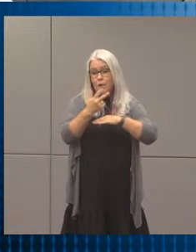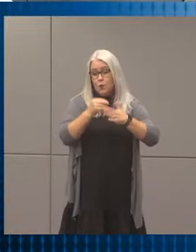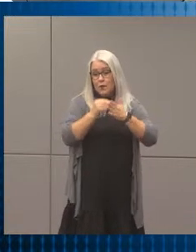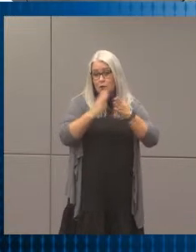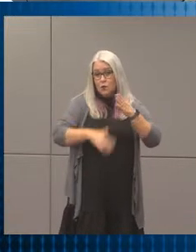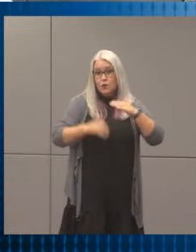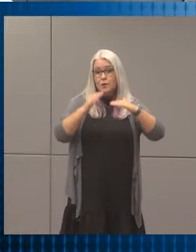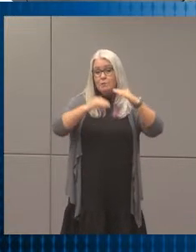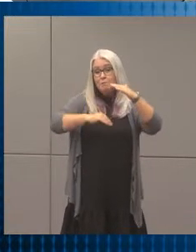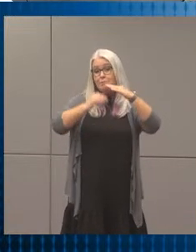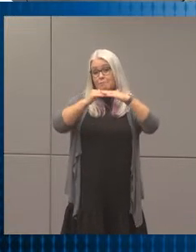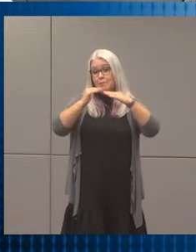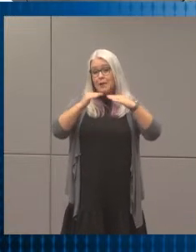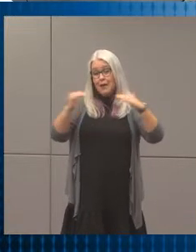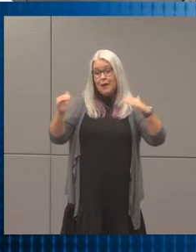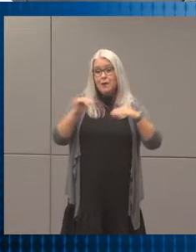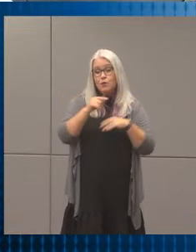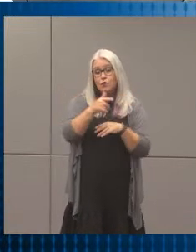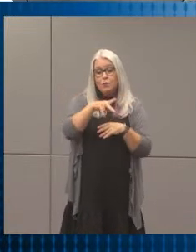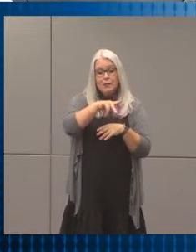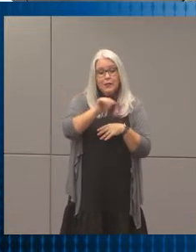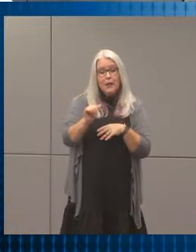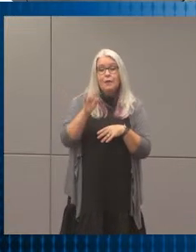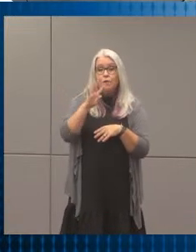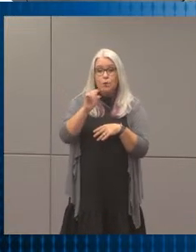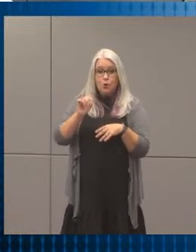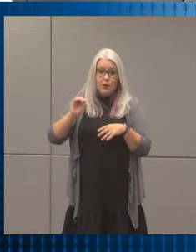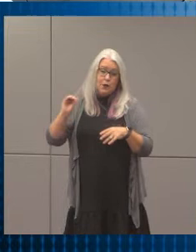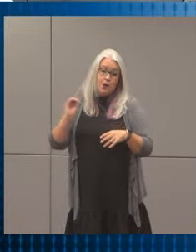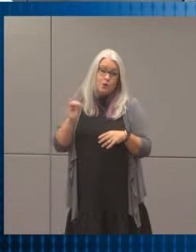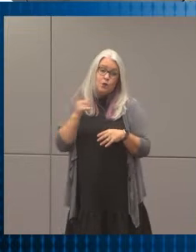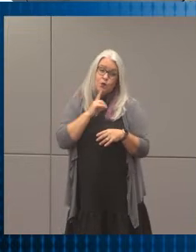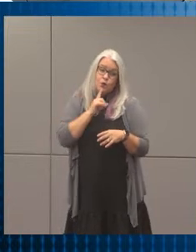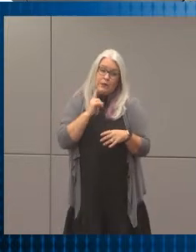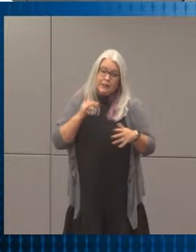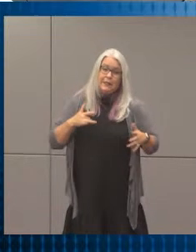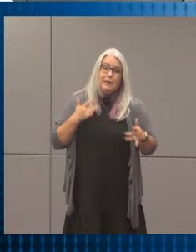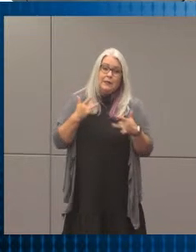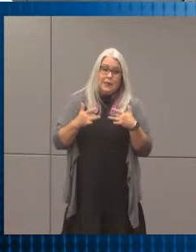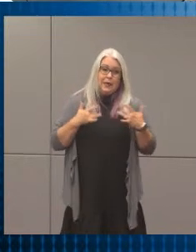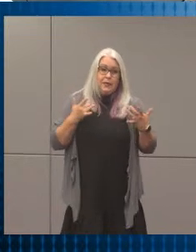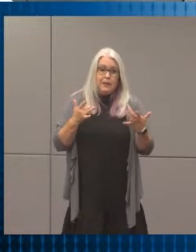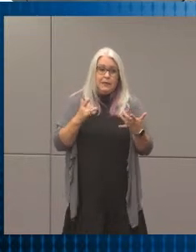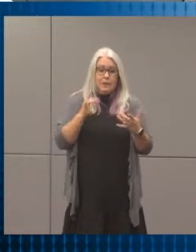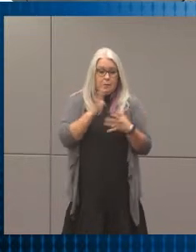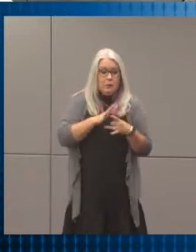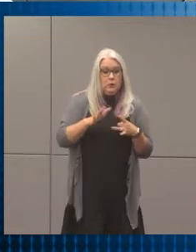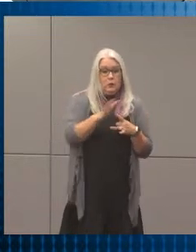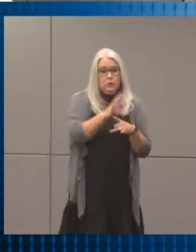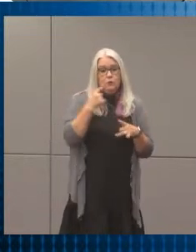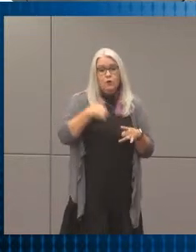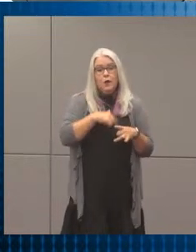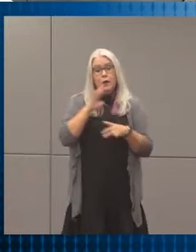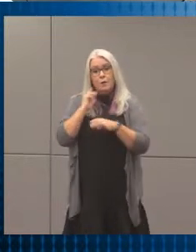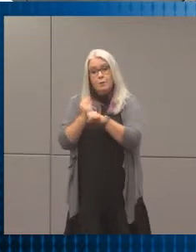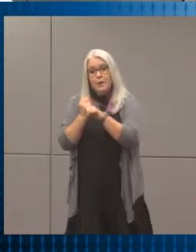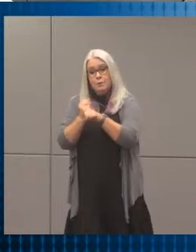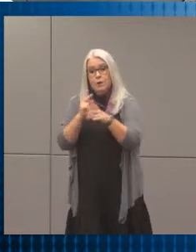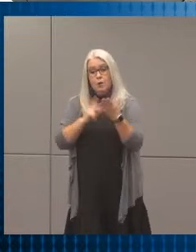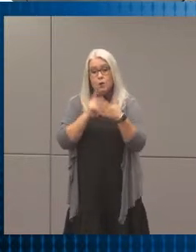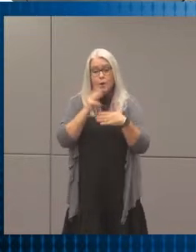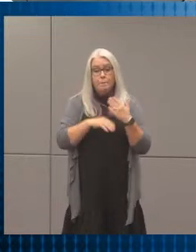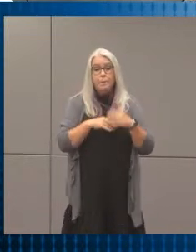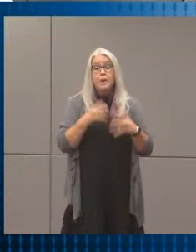had 4.0s. So we're really excited about the culture that we're building in our baseball program. Our